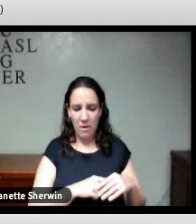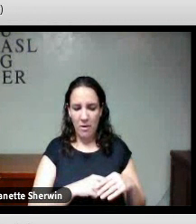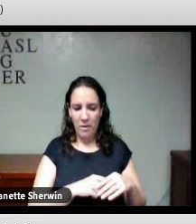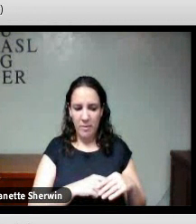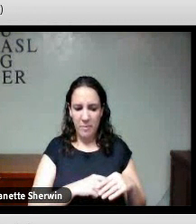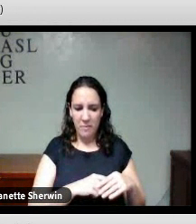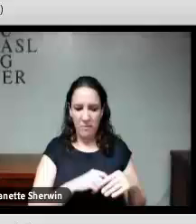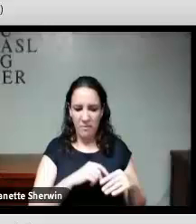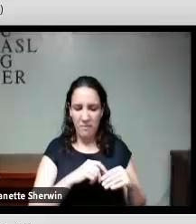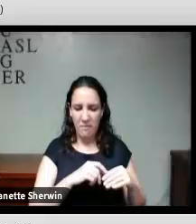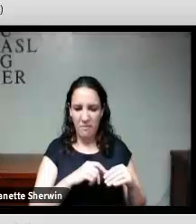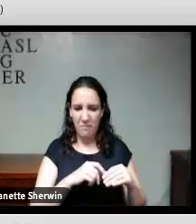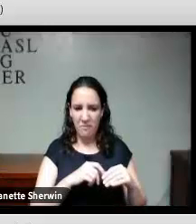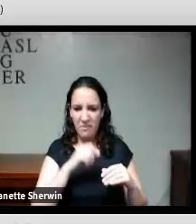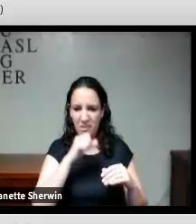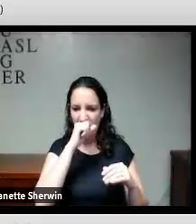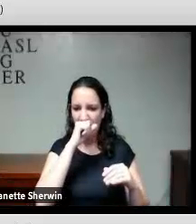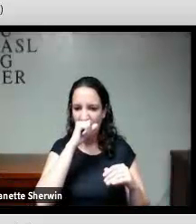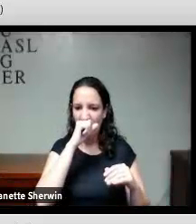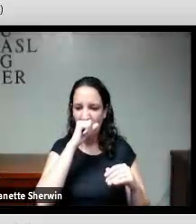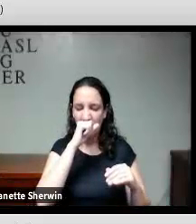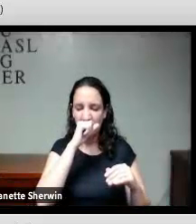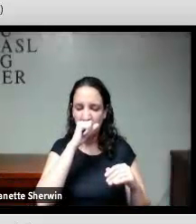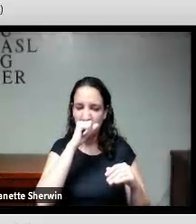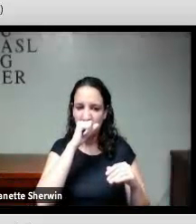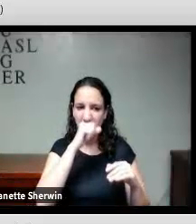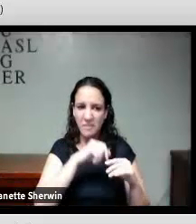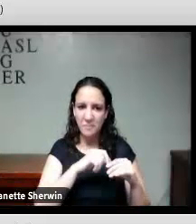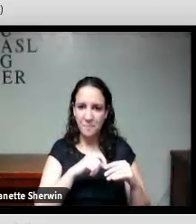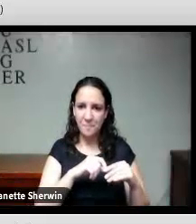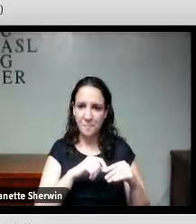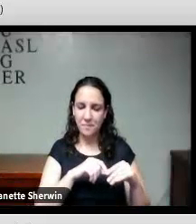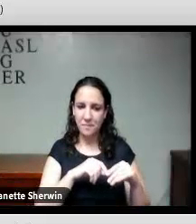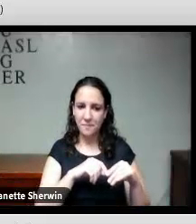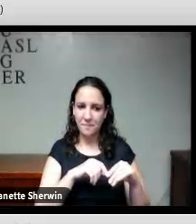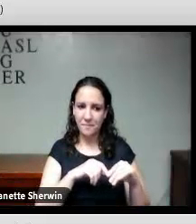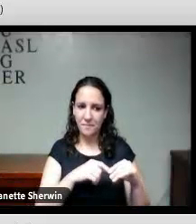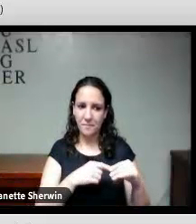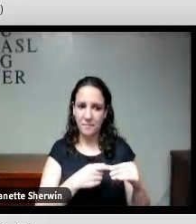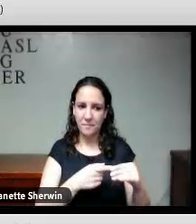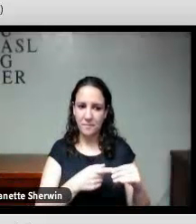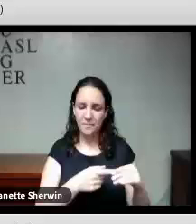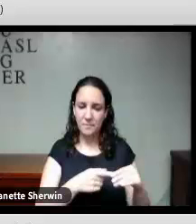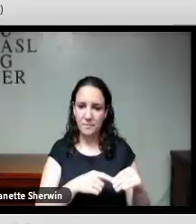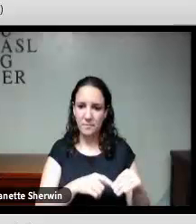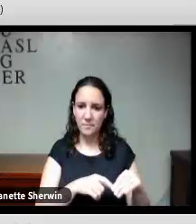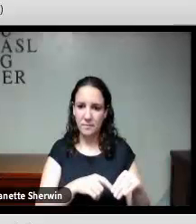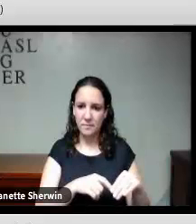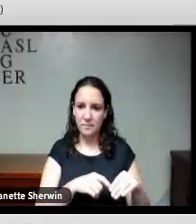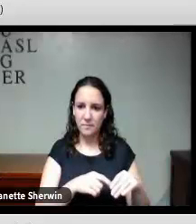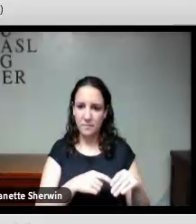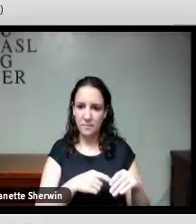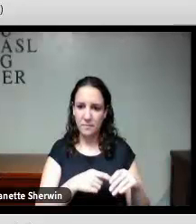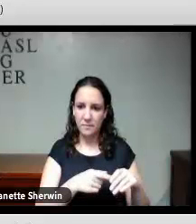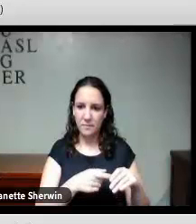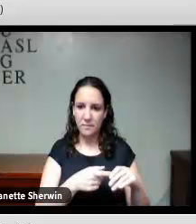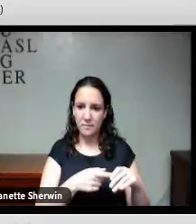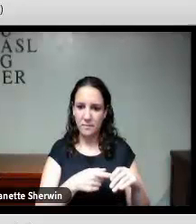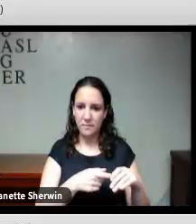to incorporate thanking patrons for their frustrations also tend to interact with their own co-workers